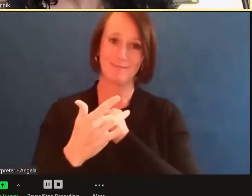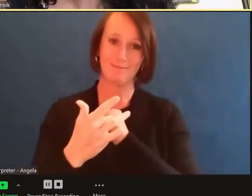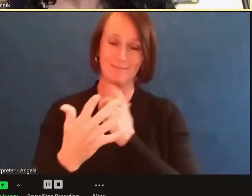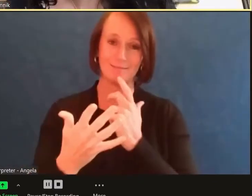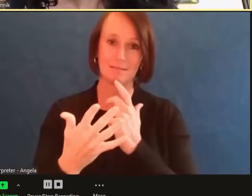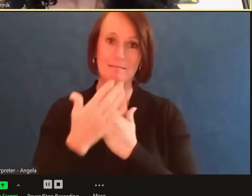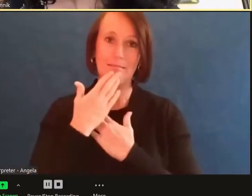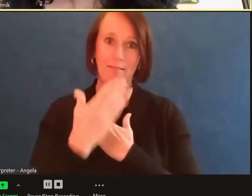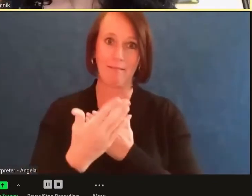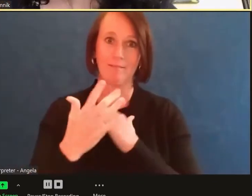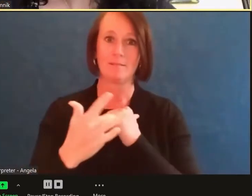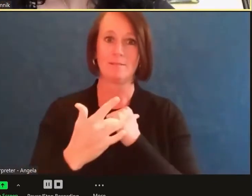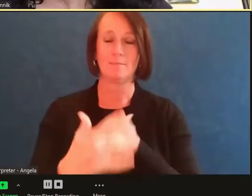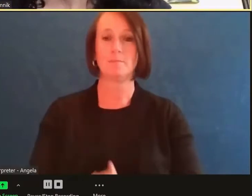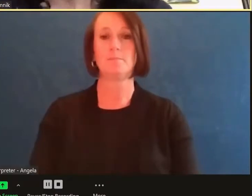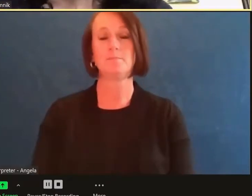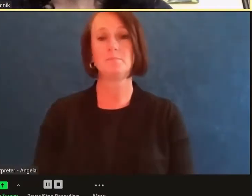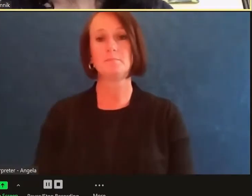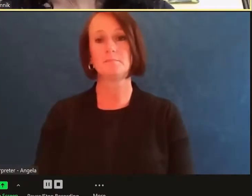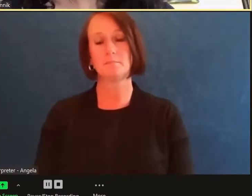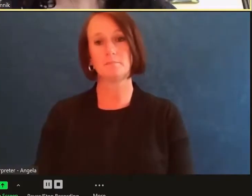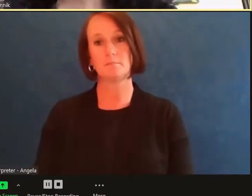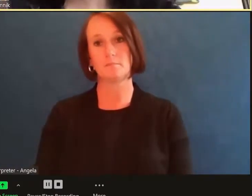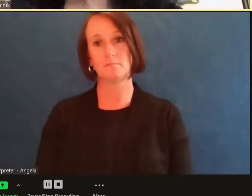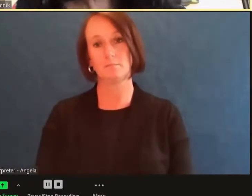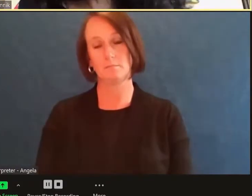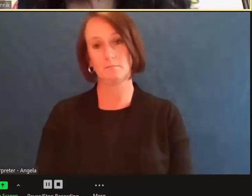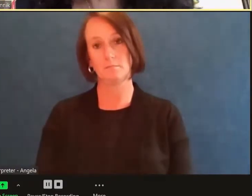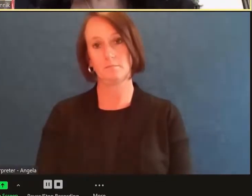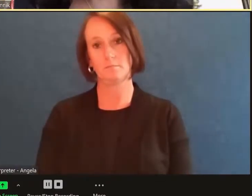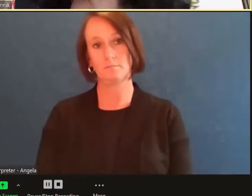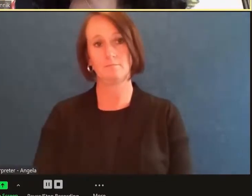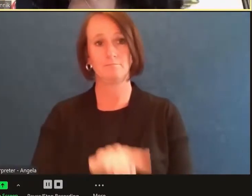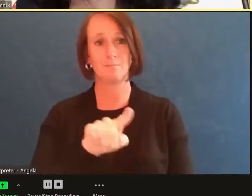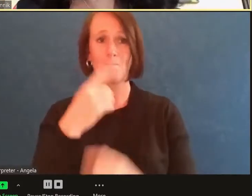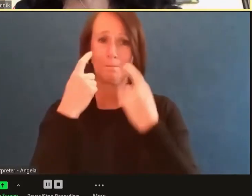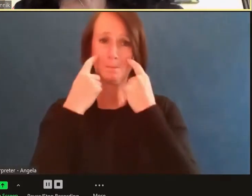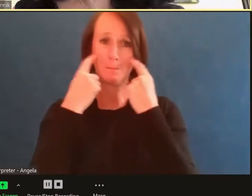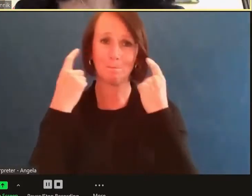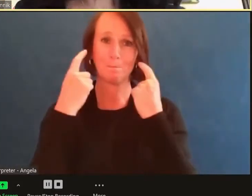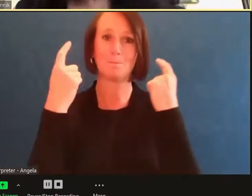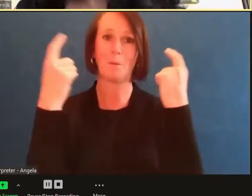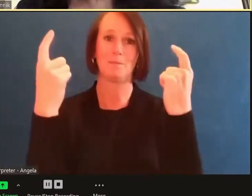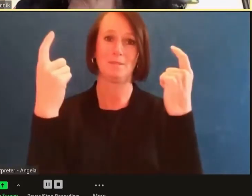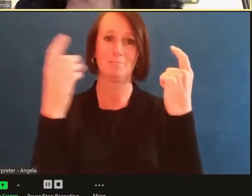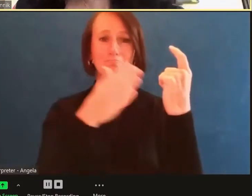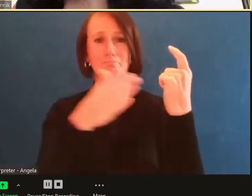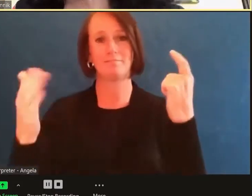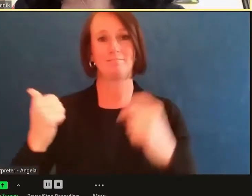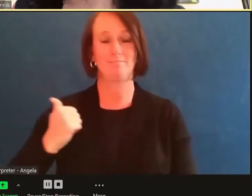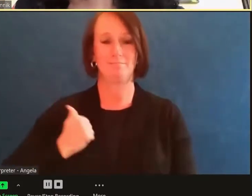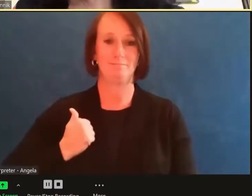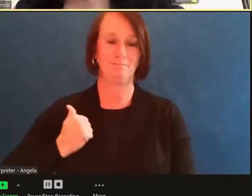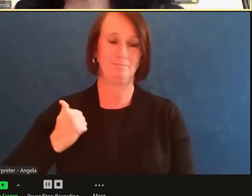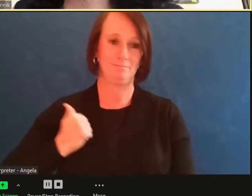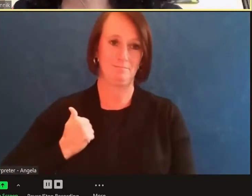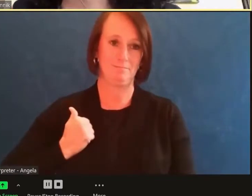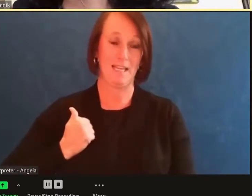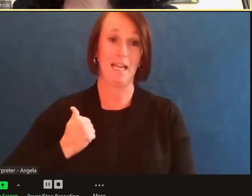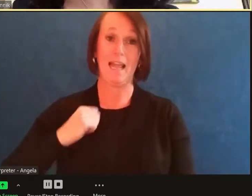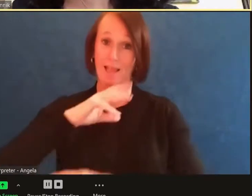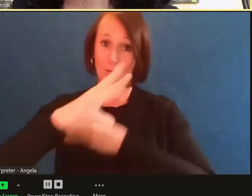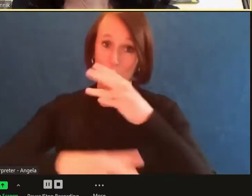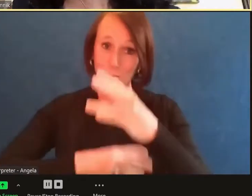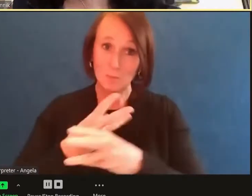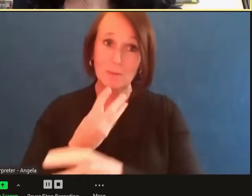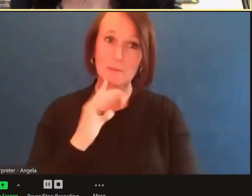it. And I want to say that you are well known, Eric, throughout Canada, throughout the world, and